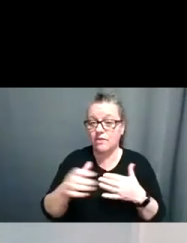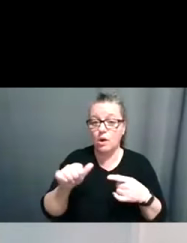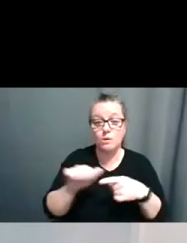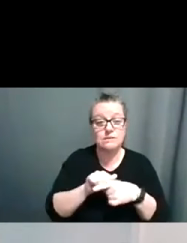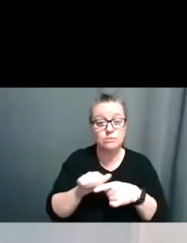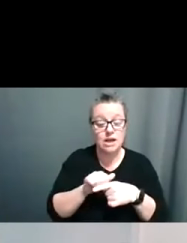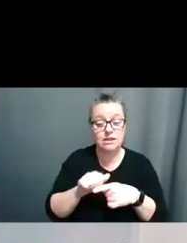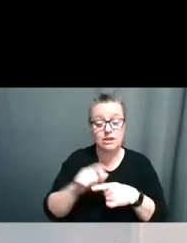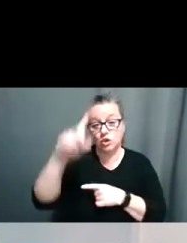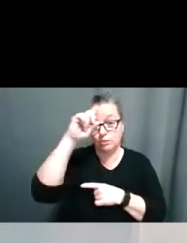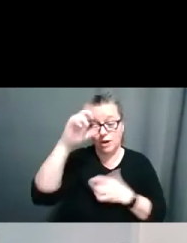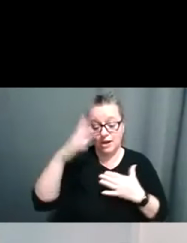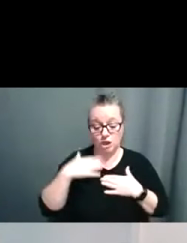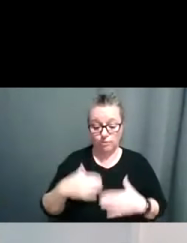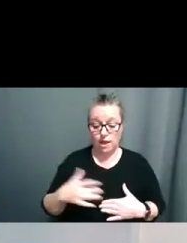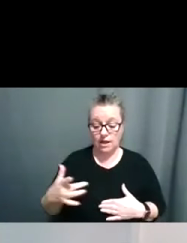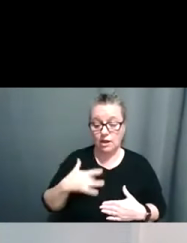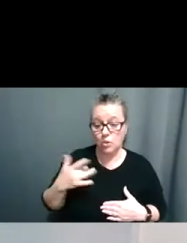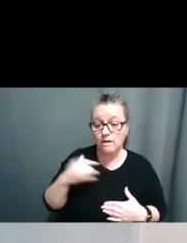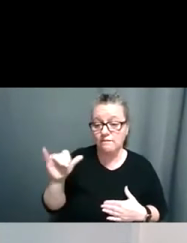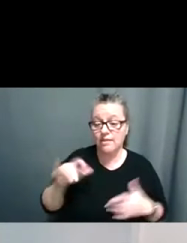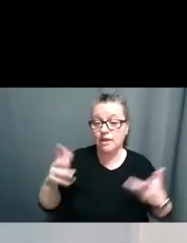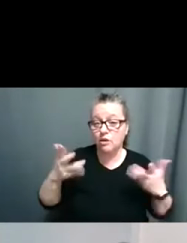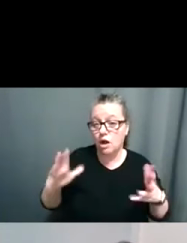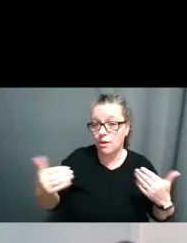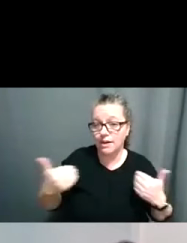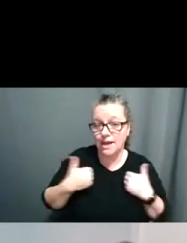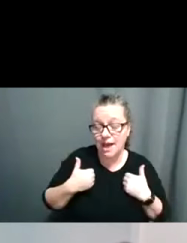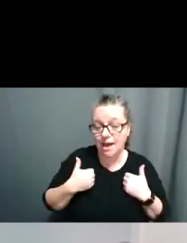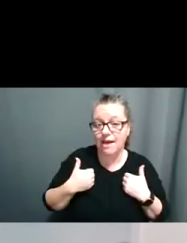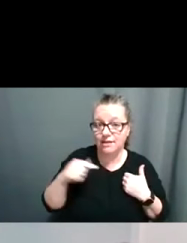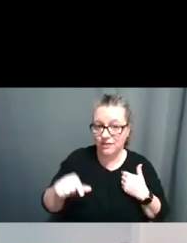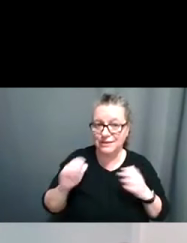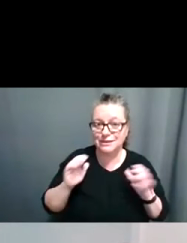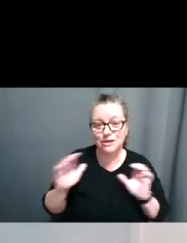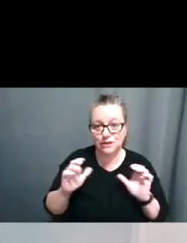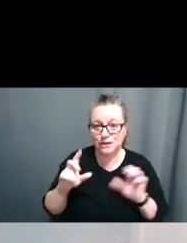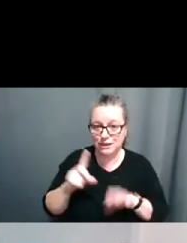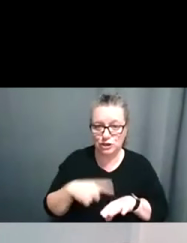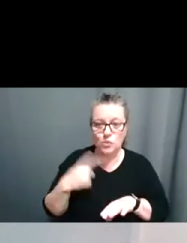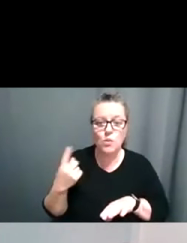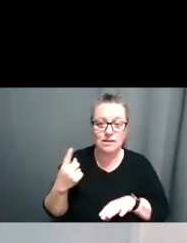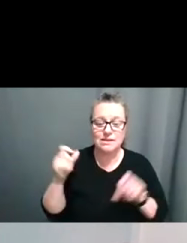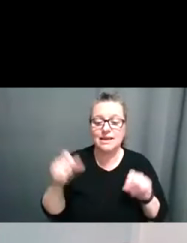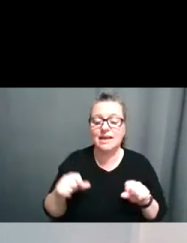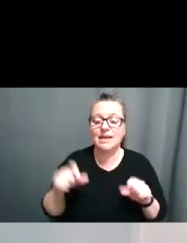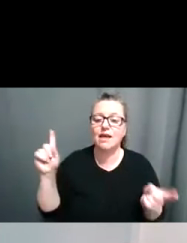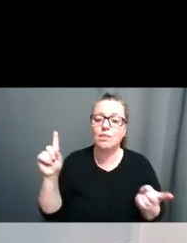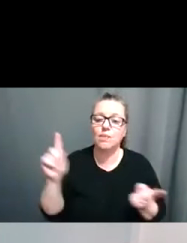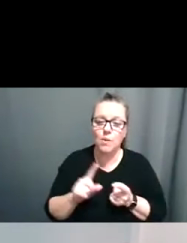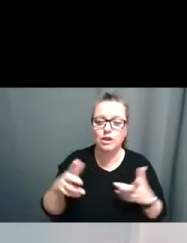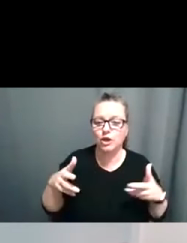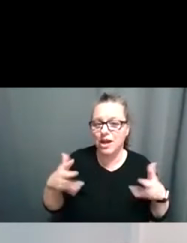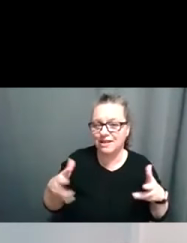session, your brain and your body will feel like you've already had at least a version of this conversation once. It can seriously lower your anxiety